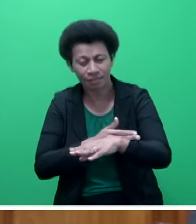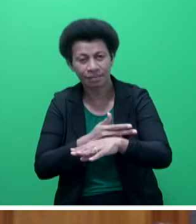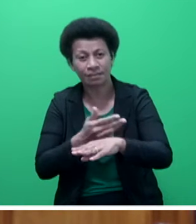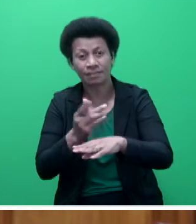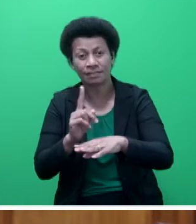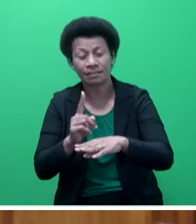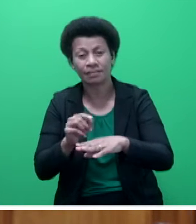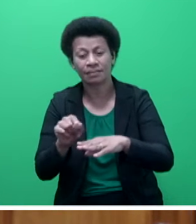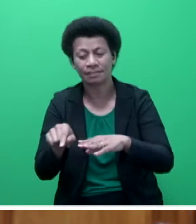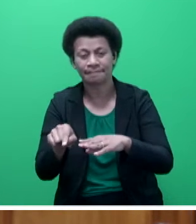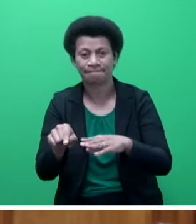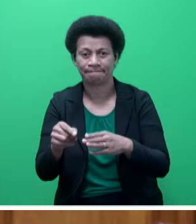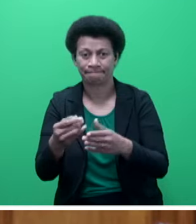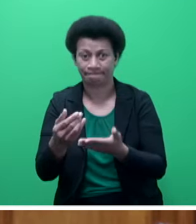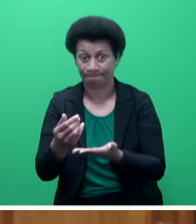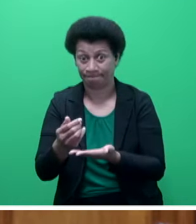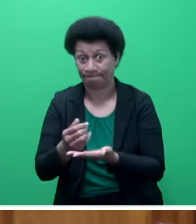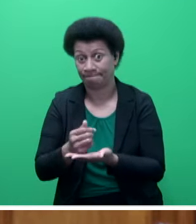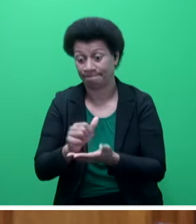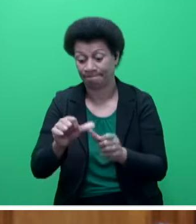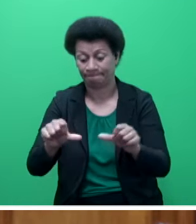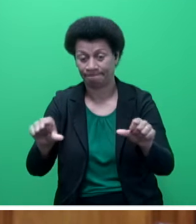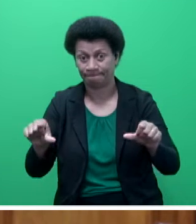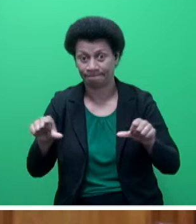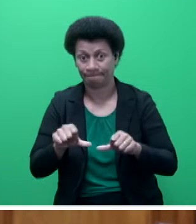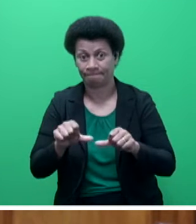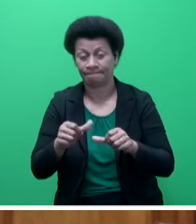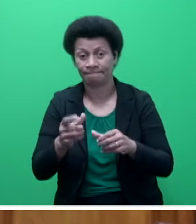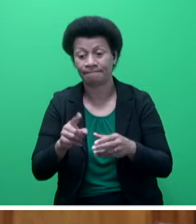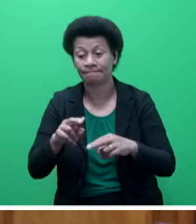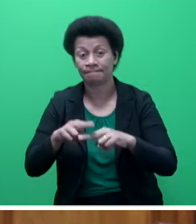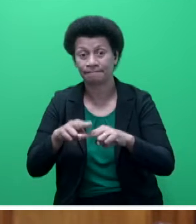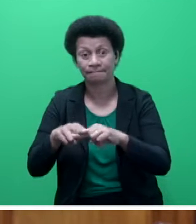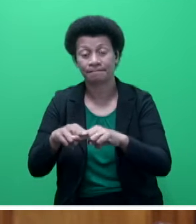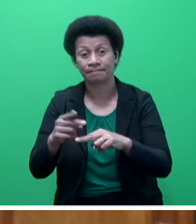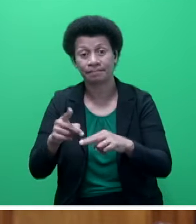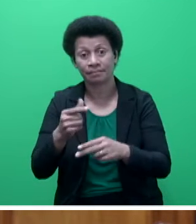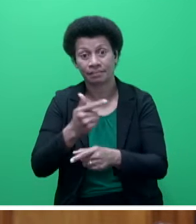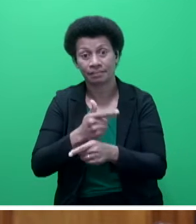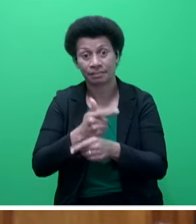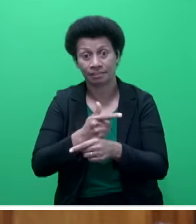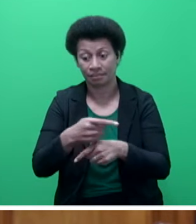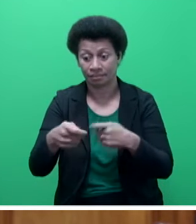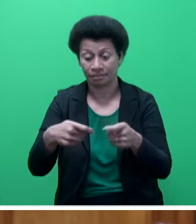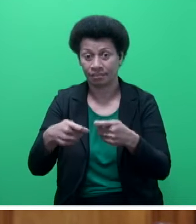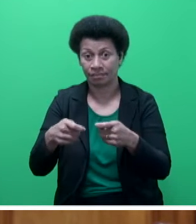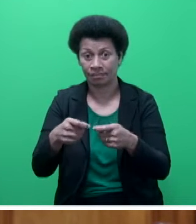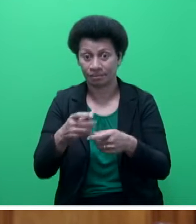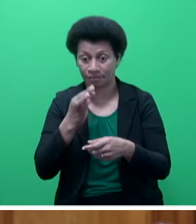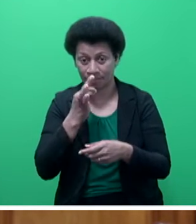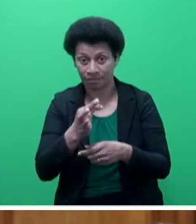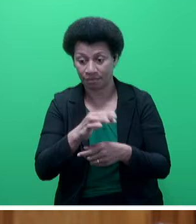and modernizing agriculture and manufacturing sectors, the Fijian labour market, Honourable Speaker, demands the availability of